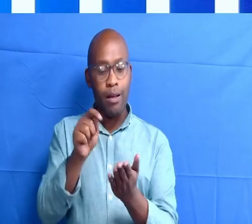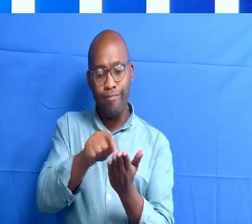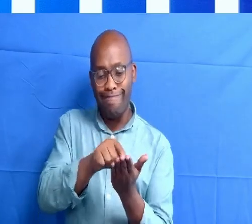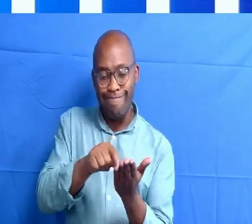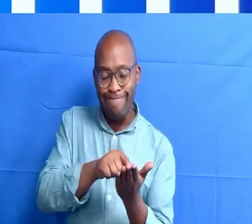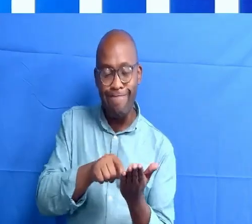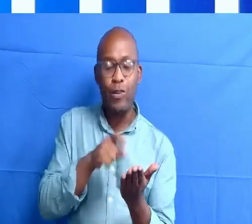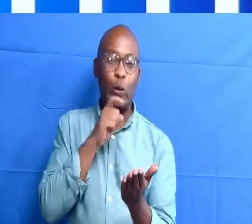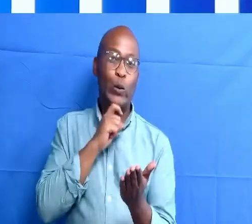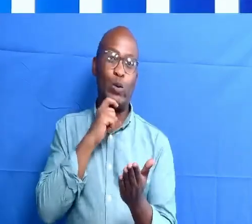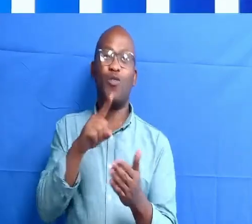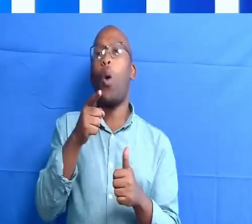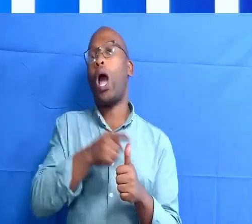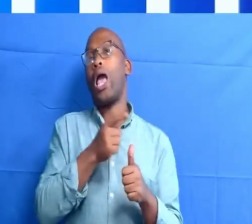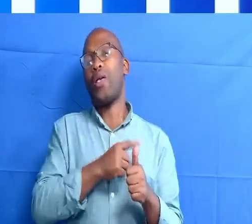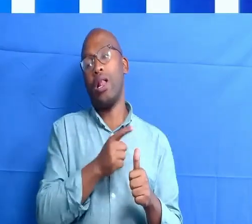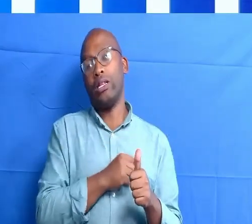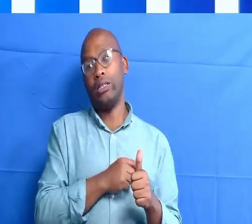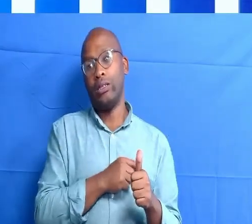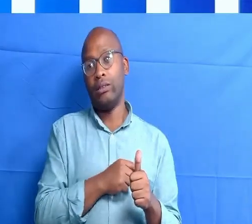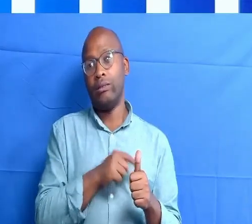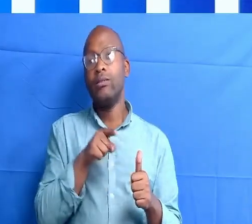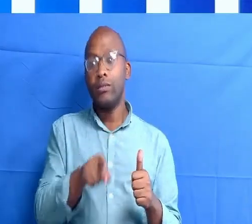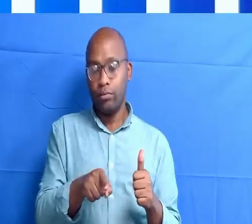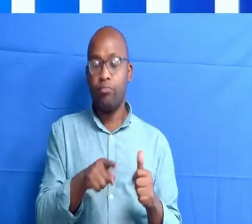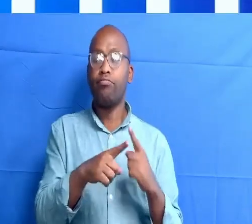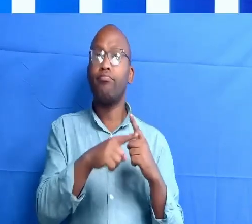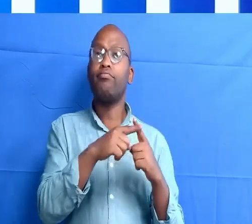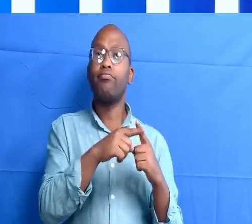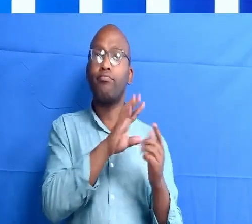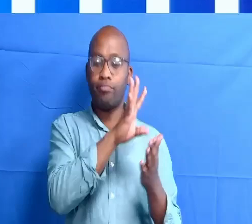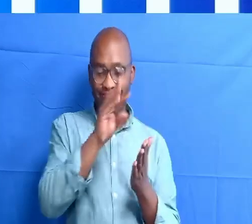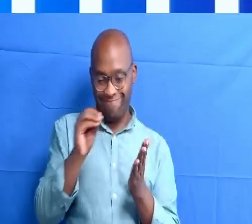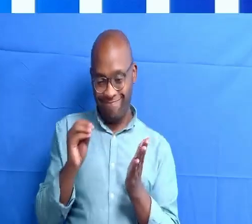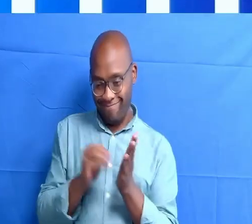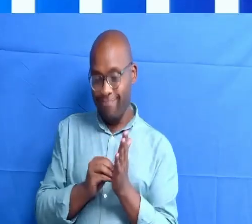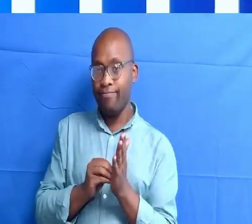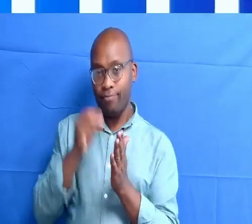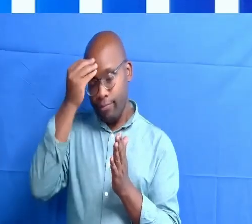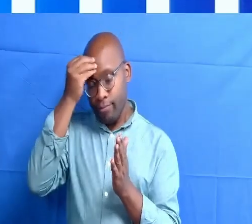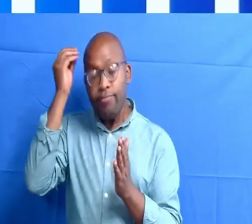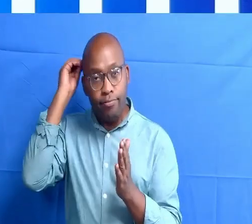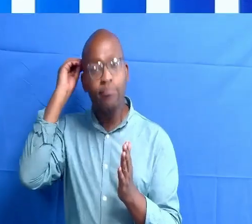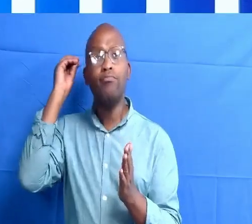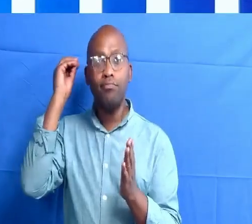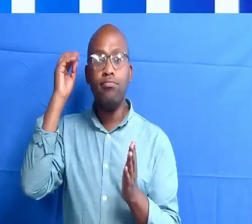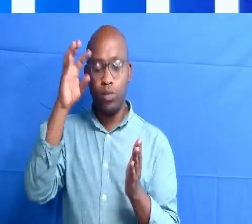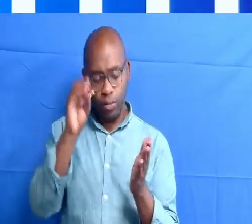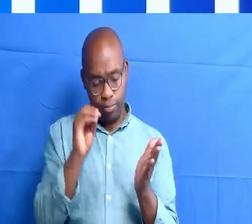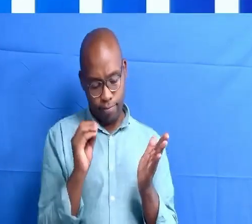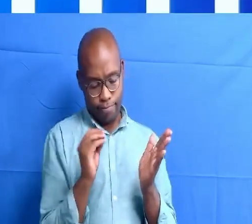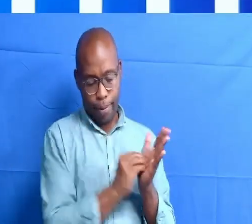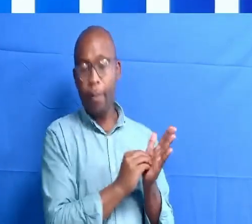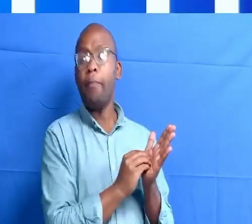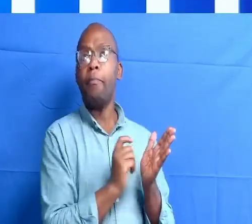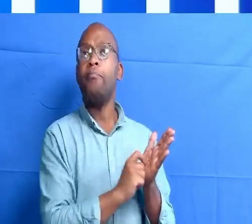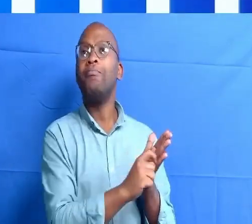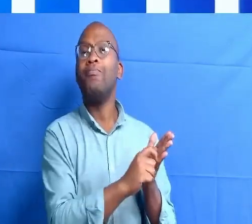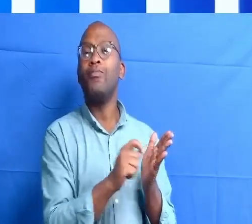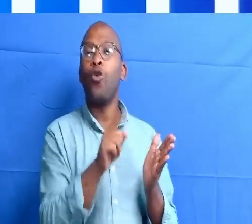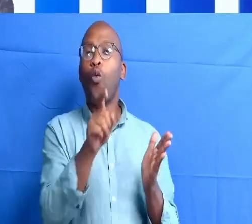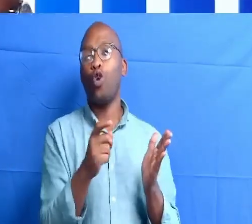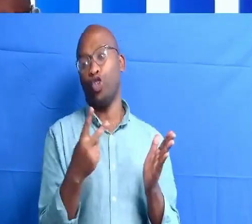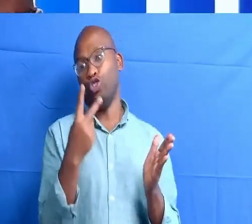any calculator. So there is an advantage of using this one. You don't use any calculator and it's quick. Remember, it